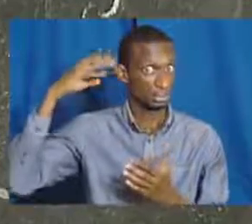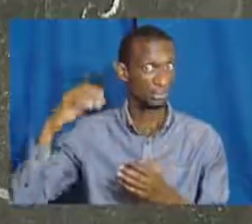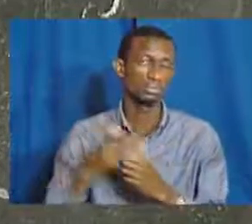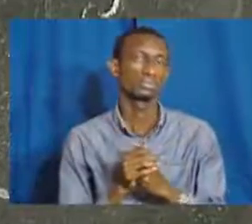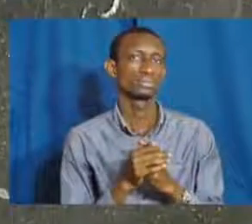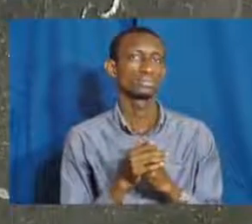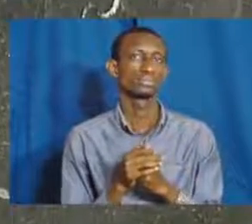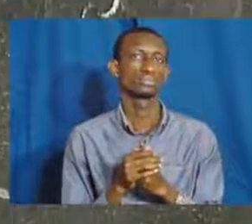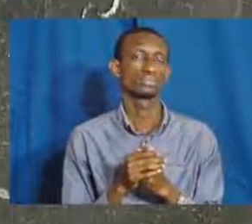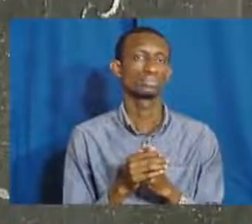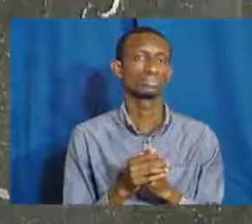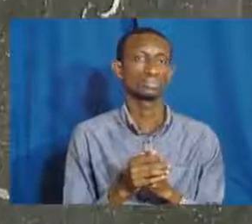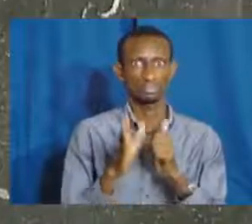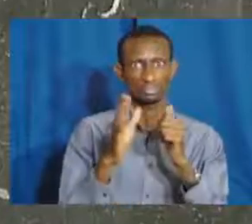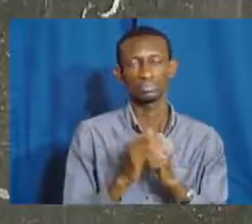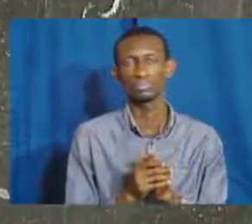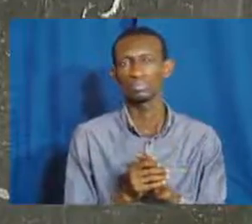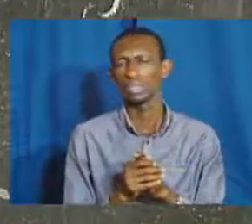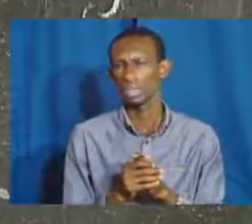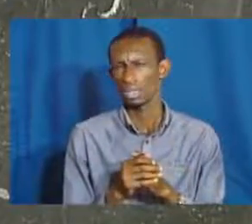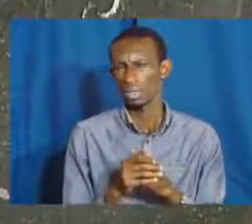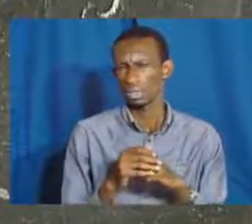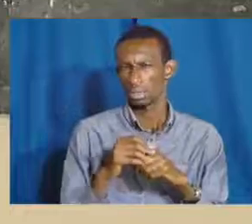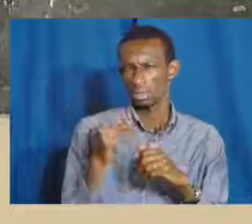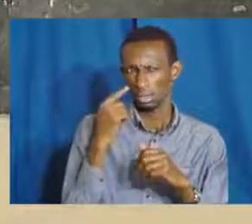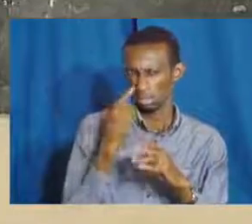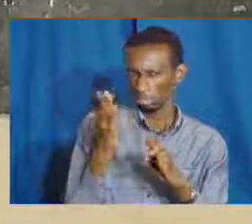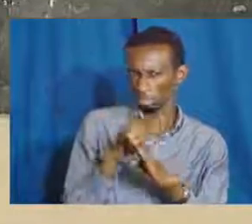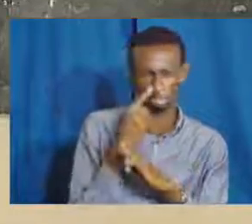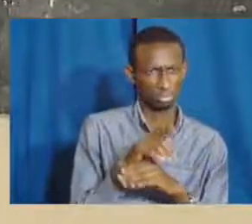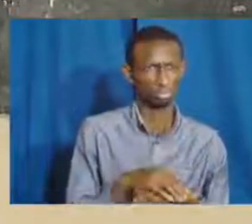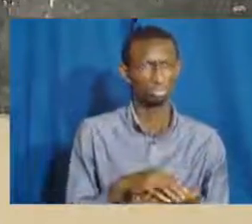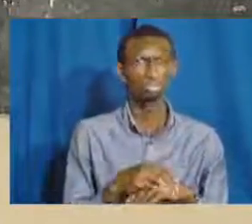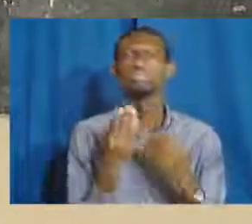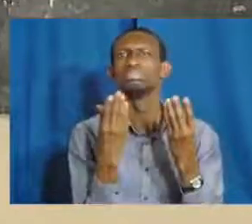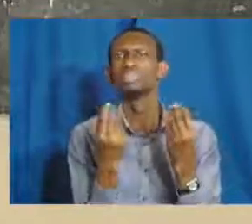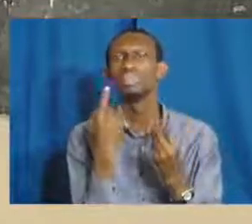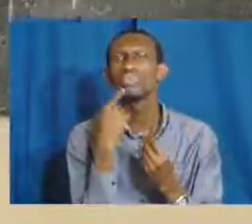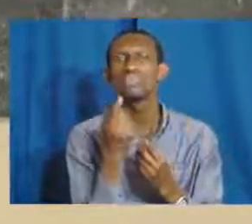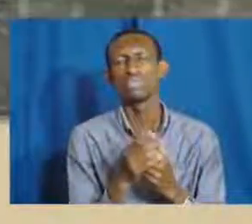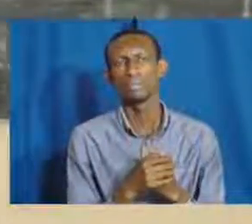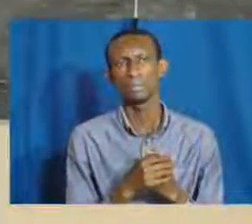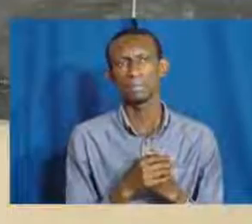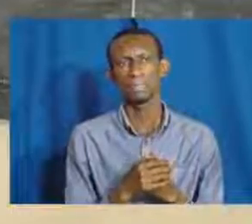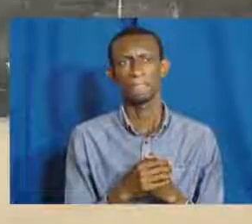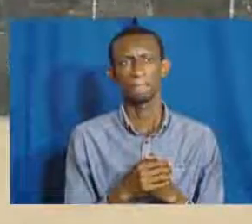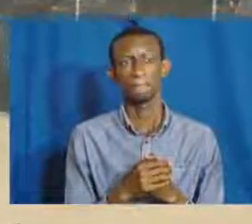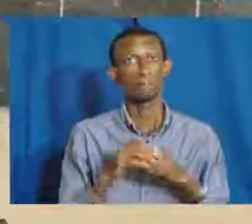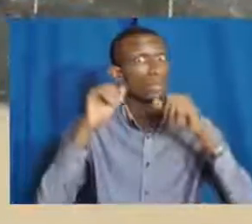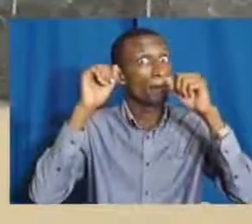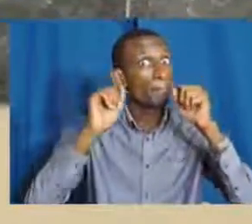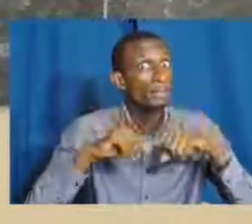to this, you can easily tell we have determined the block. You can